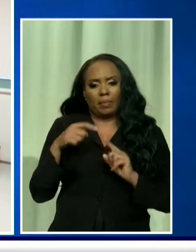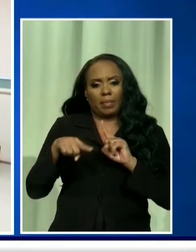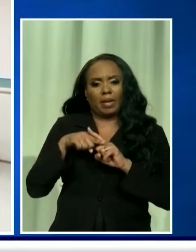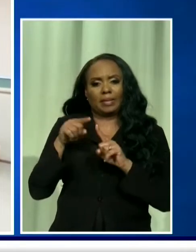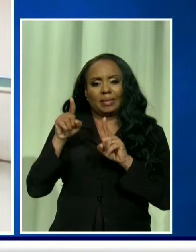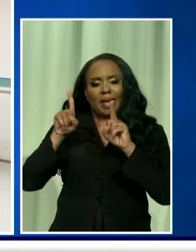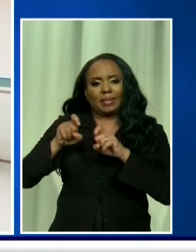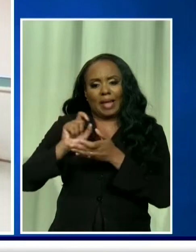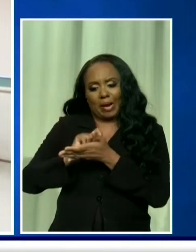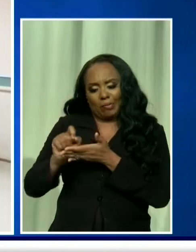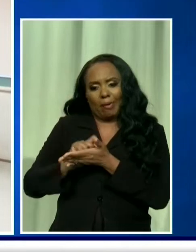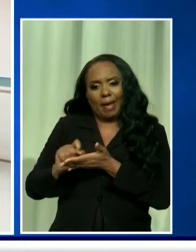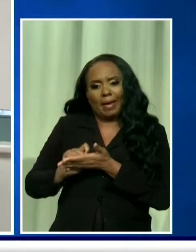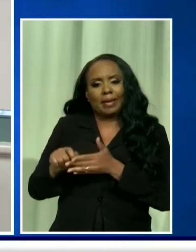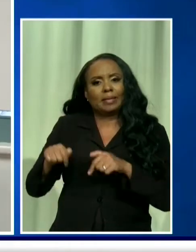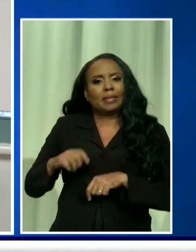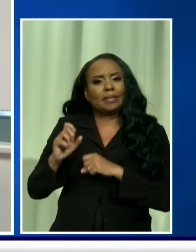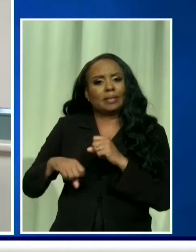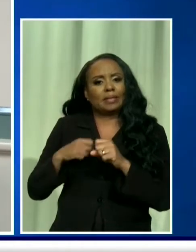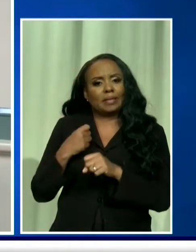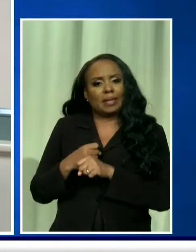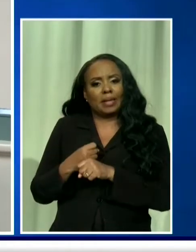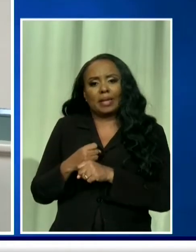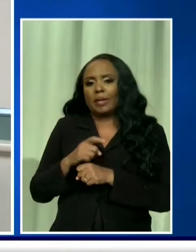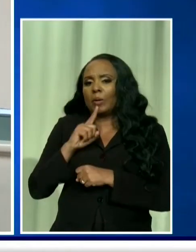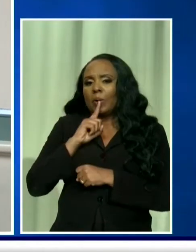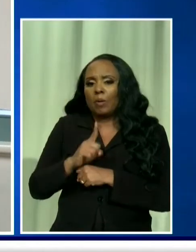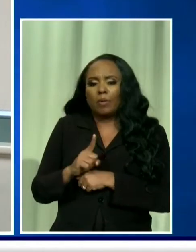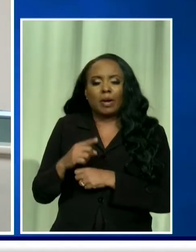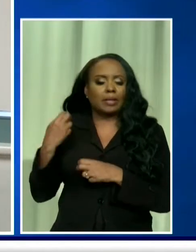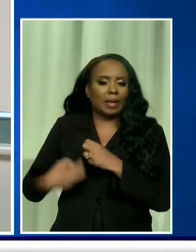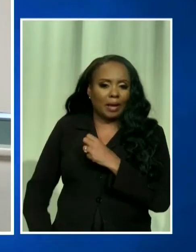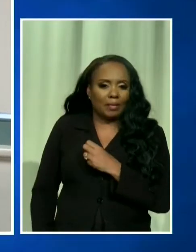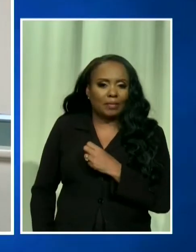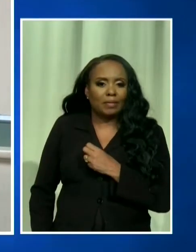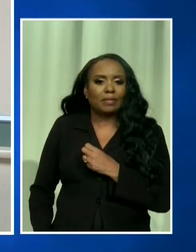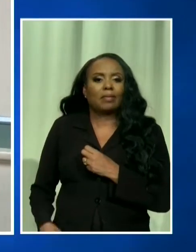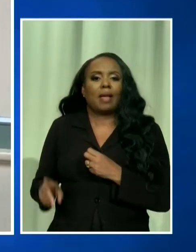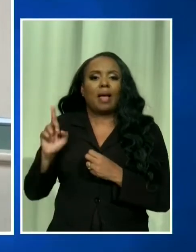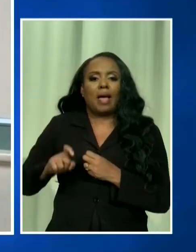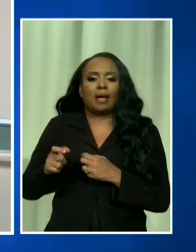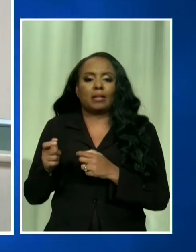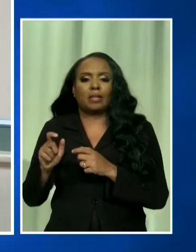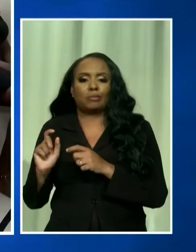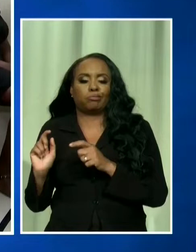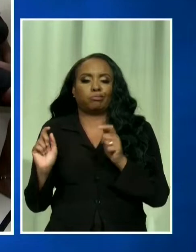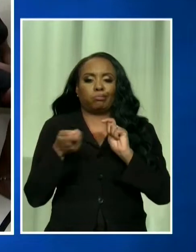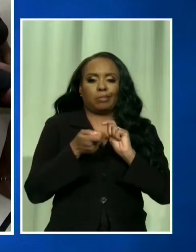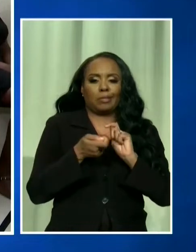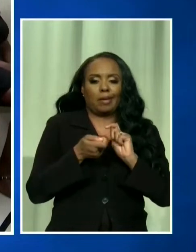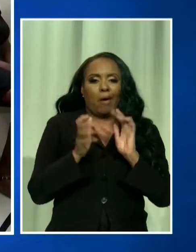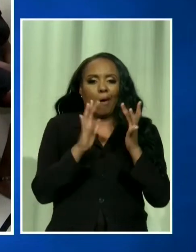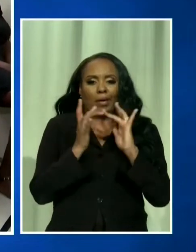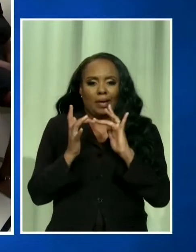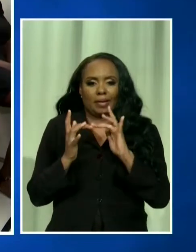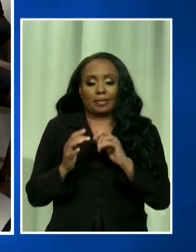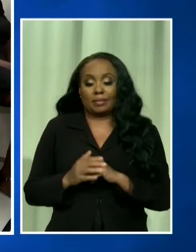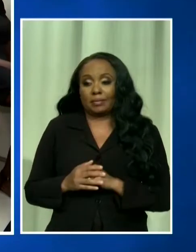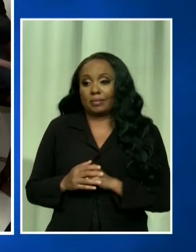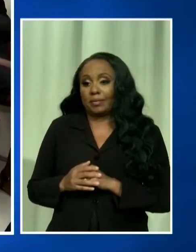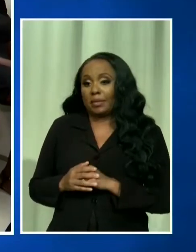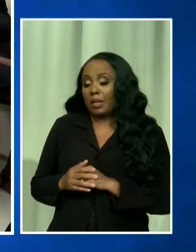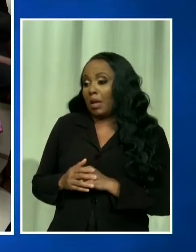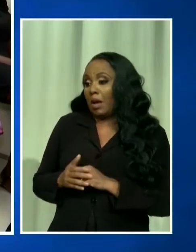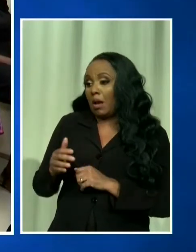entrance examination faced when COVID-19 forced them into online learning. Her daughter, Soraya, is one of a